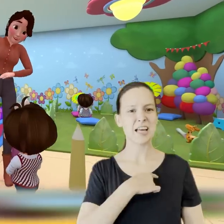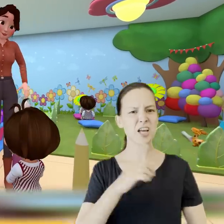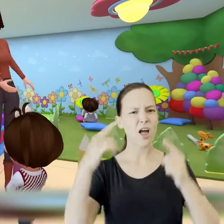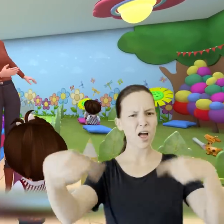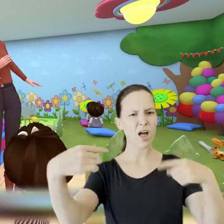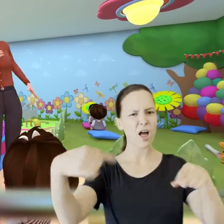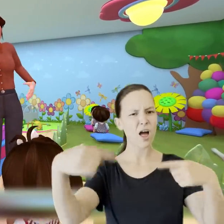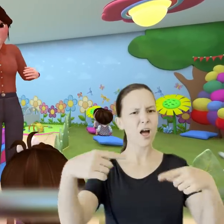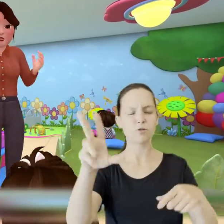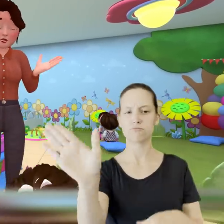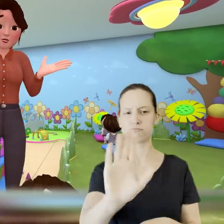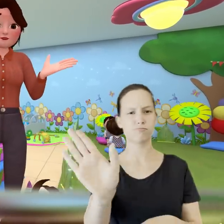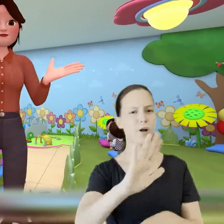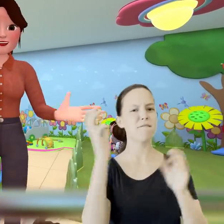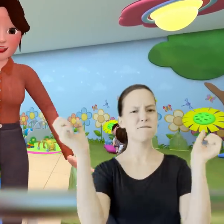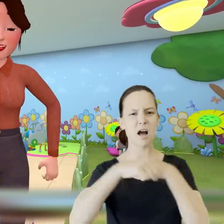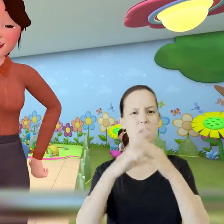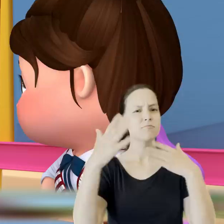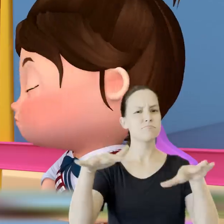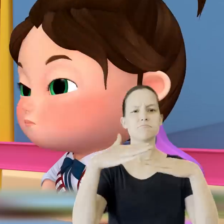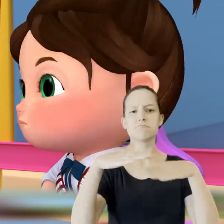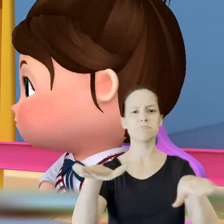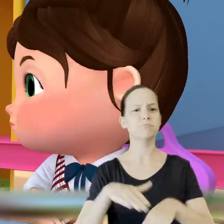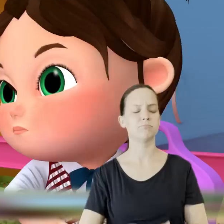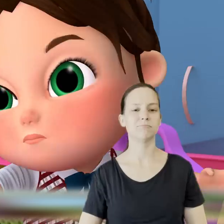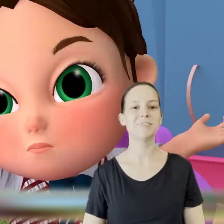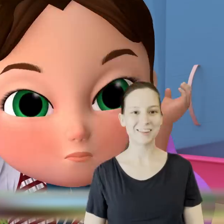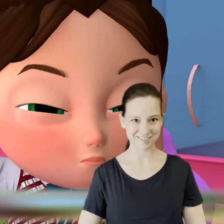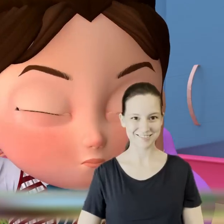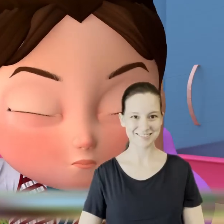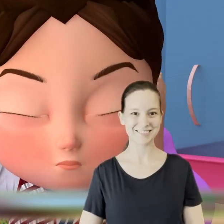we don't argue we don't fall